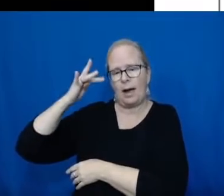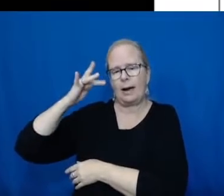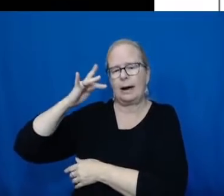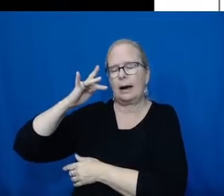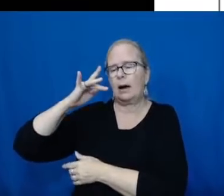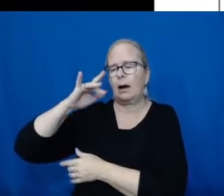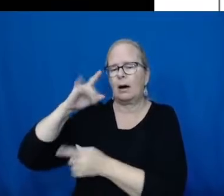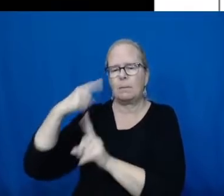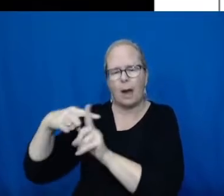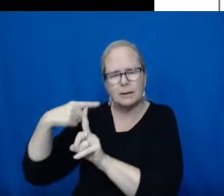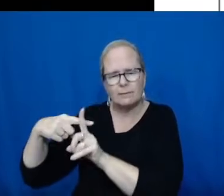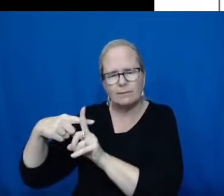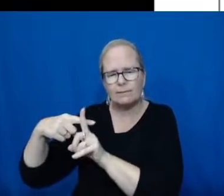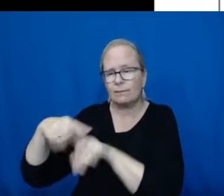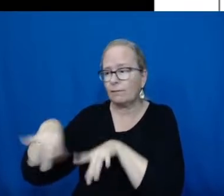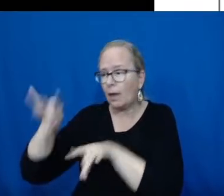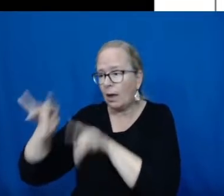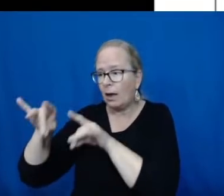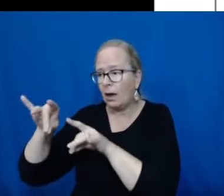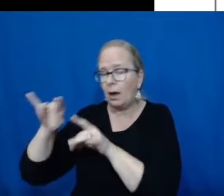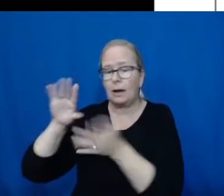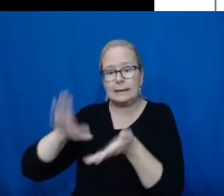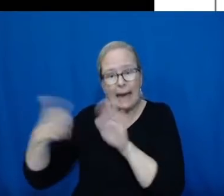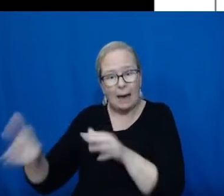stamp it out. Next slide.